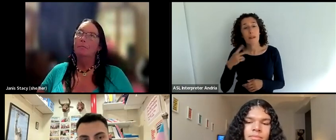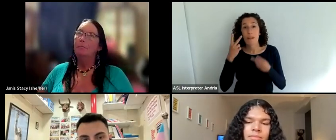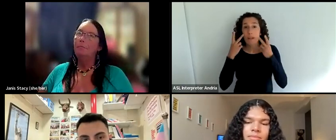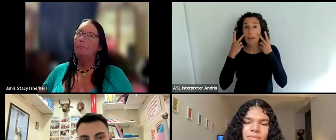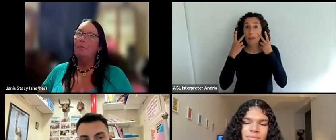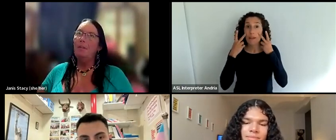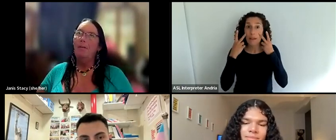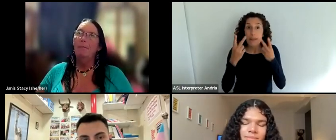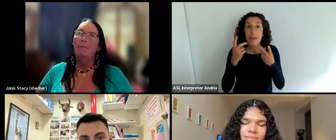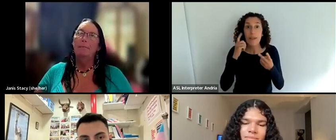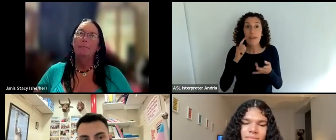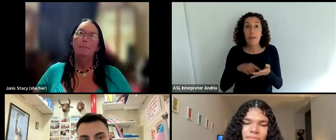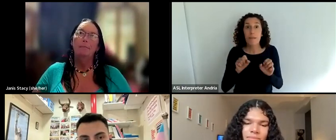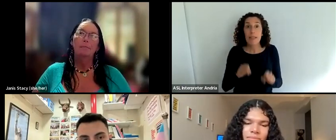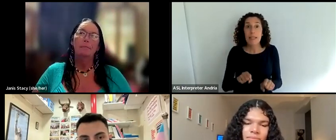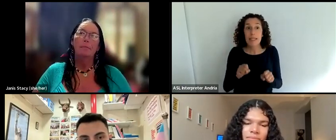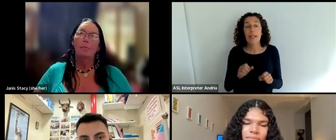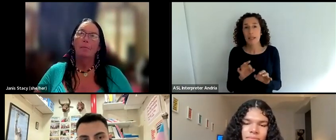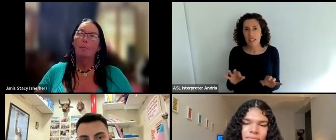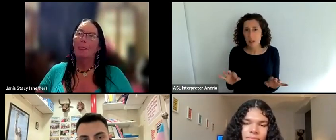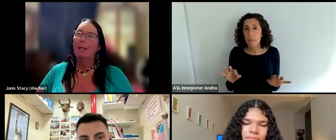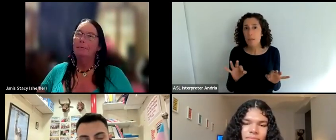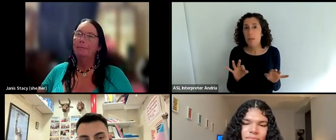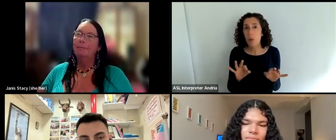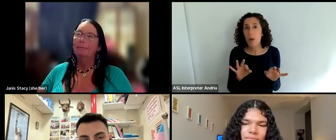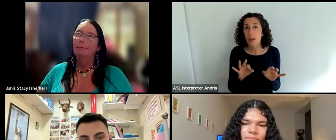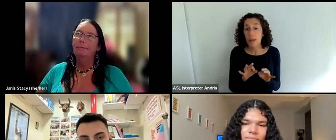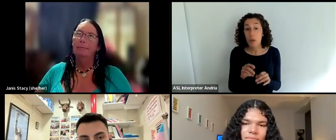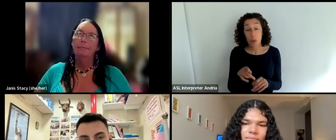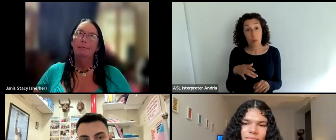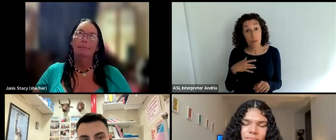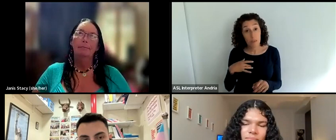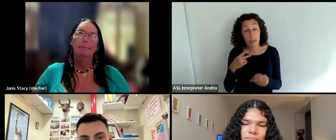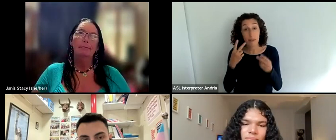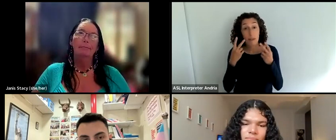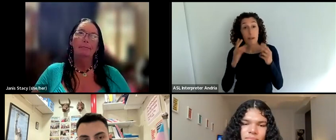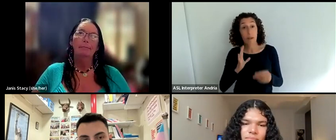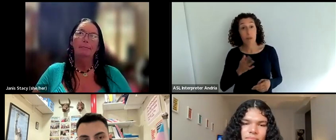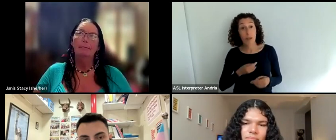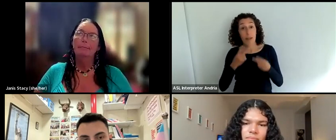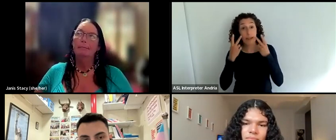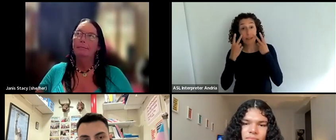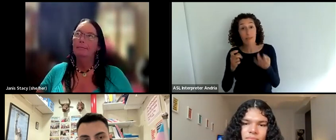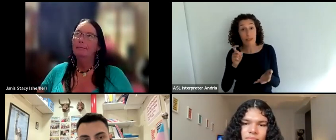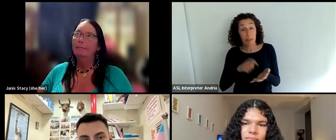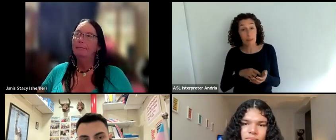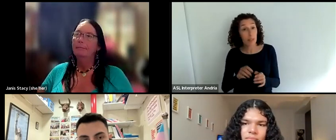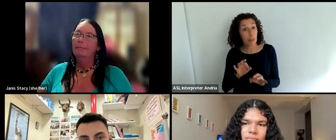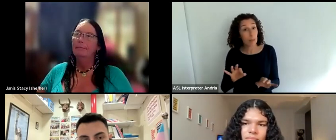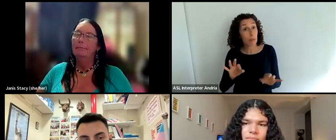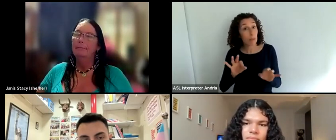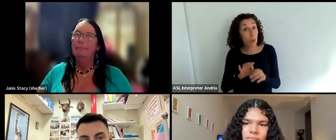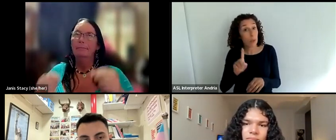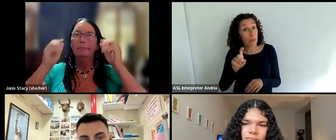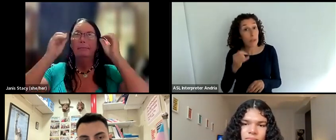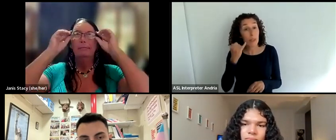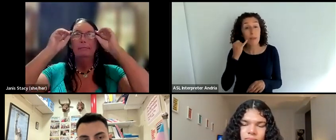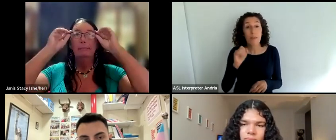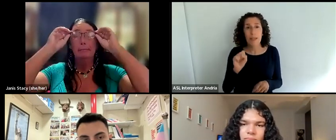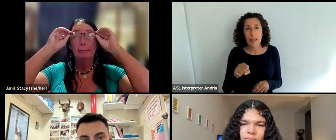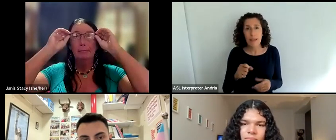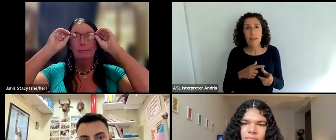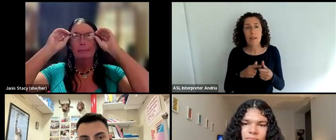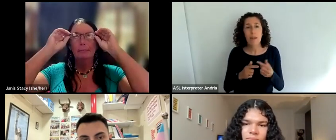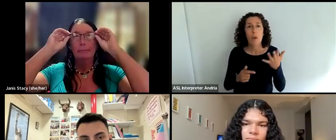important, and or do you think it's important, and if you do, why is this important to